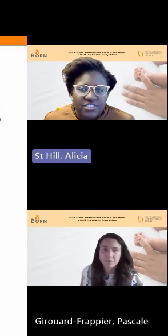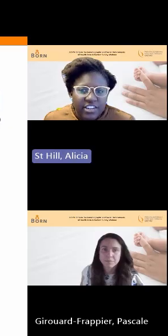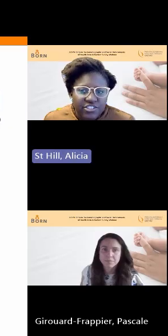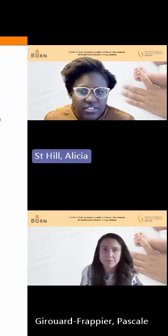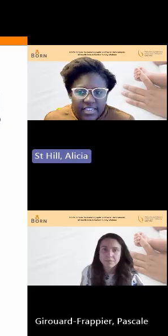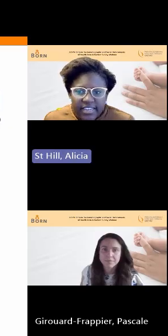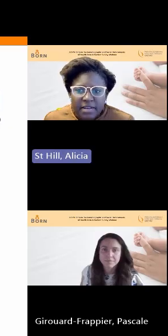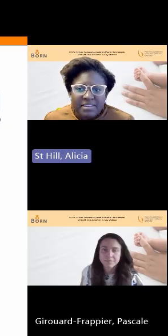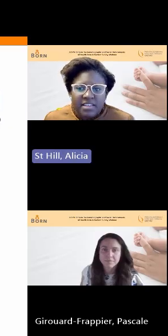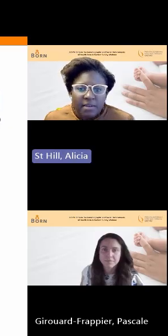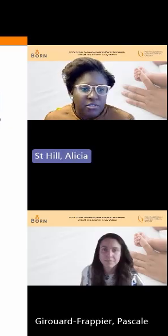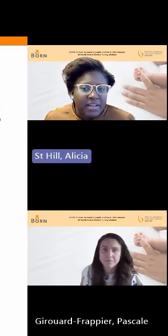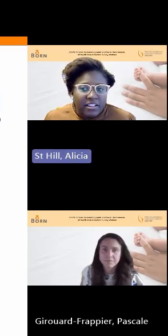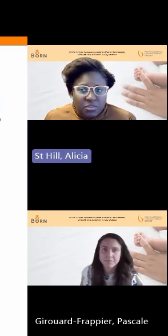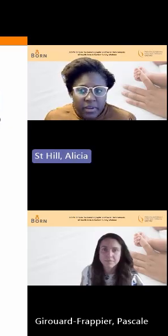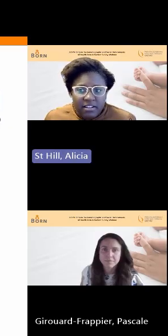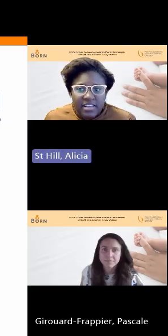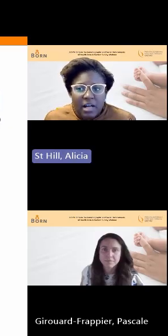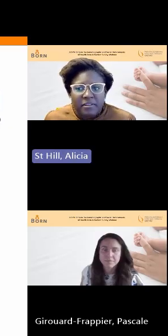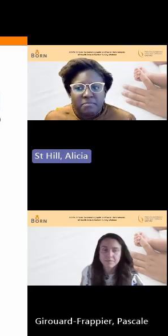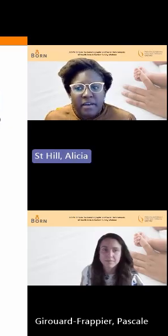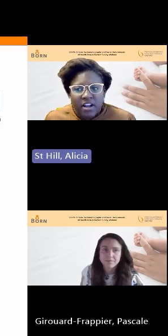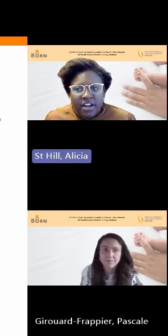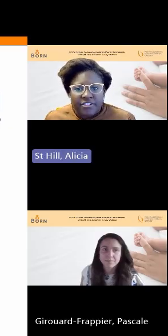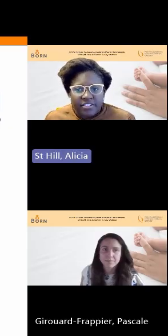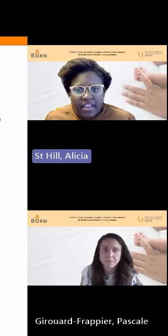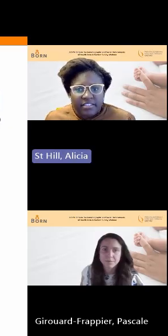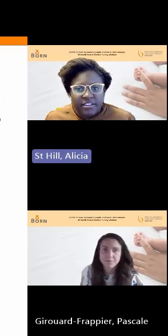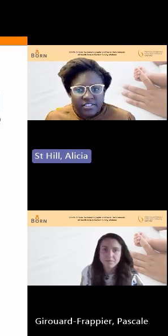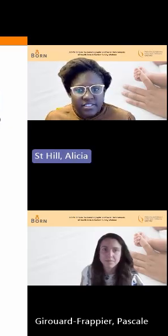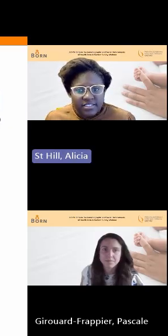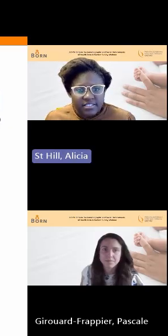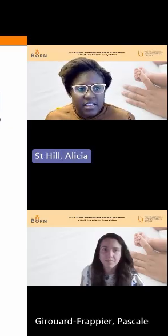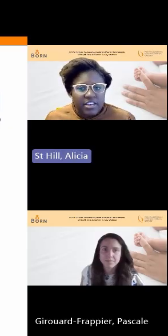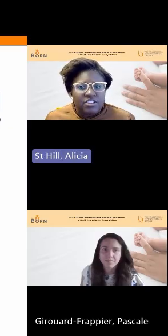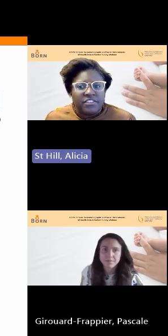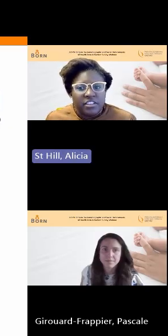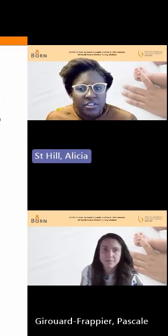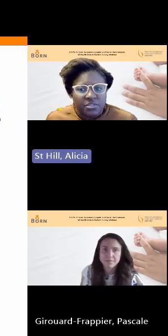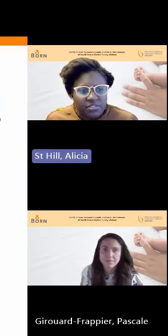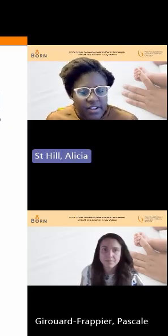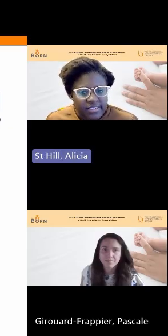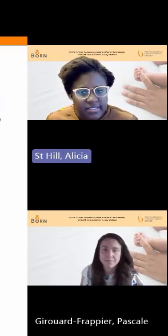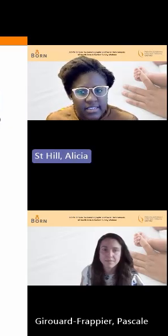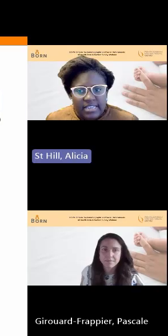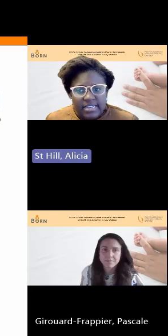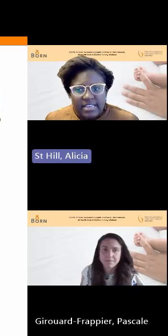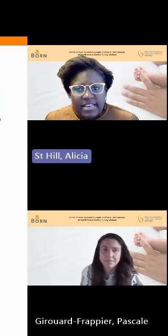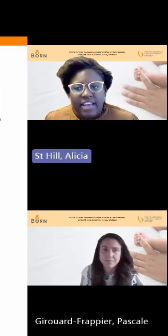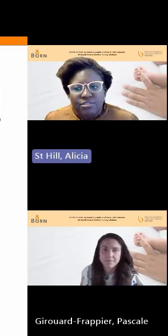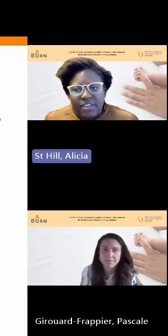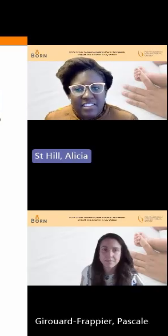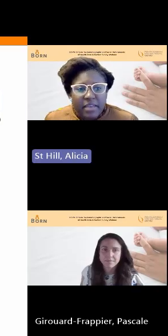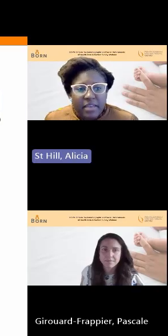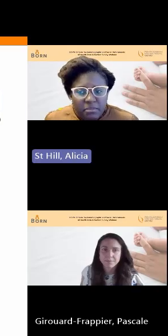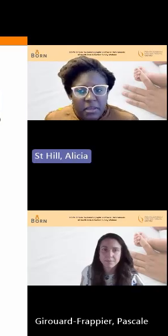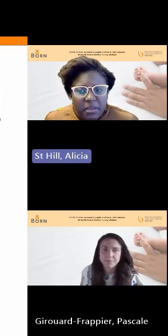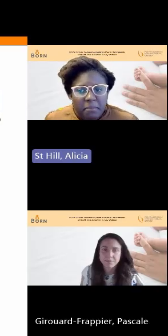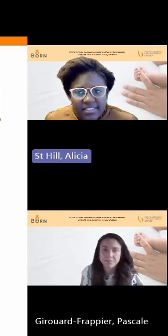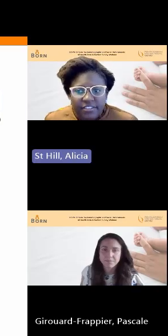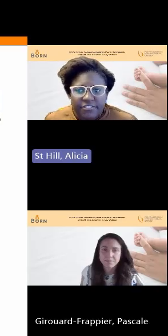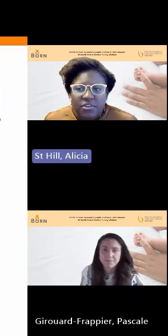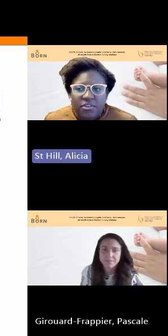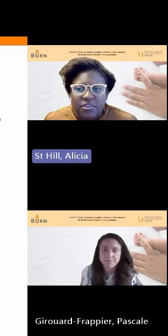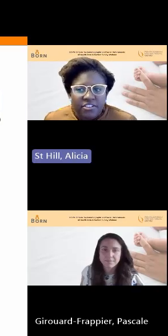Richer intersectional data must come from elsewhere to help us better understand the differences driving the use of race, as race may only be